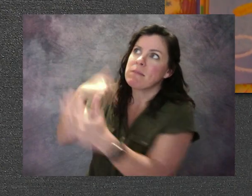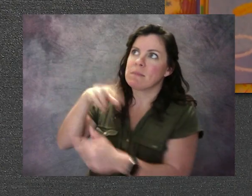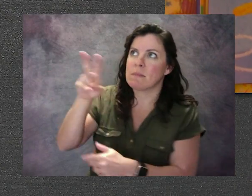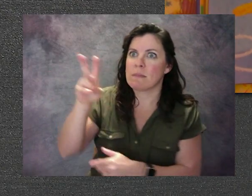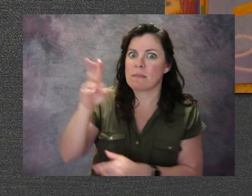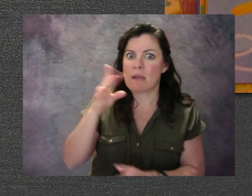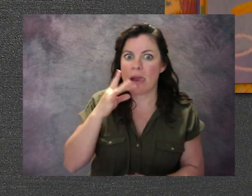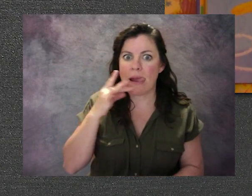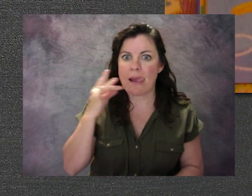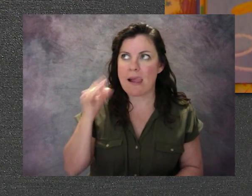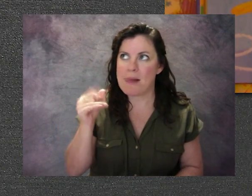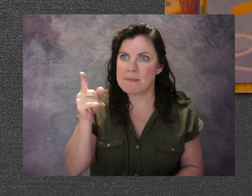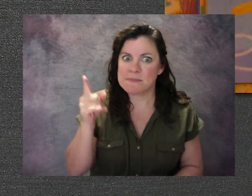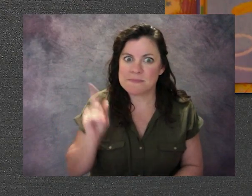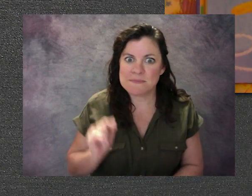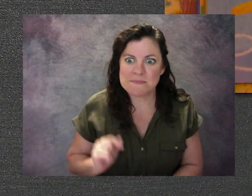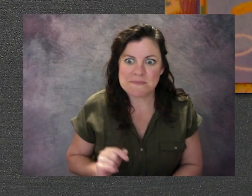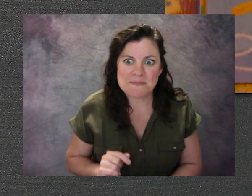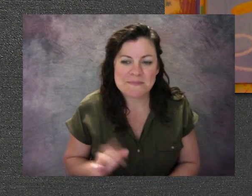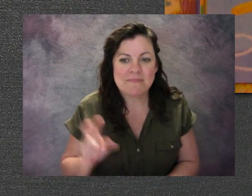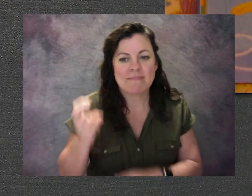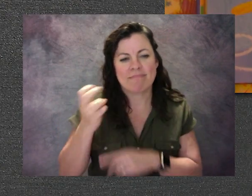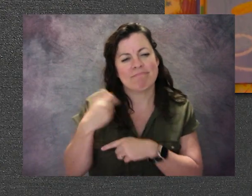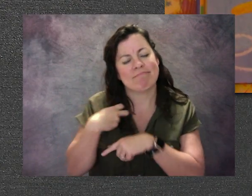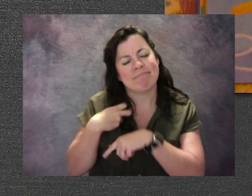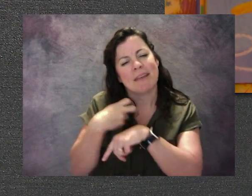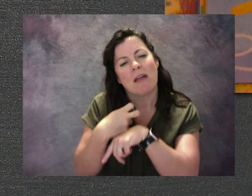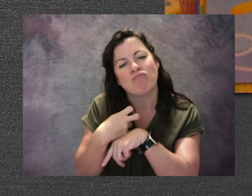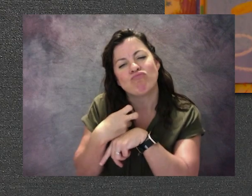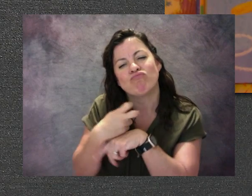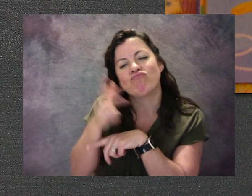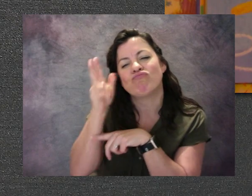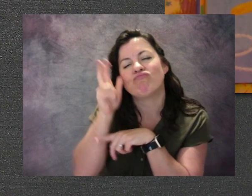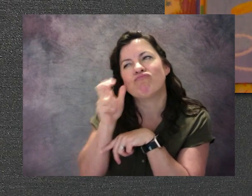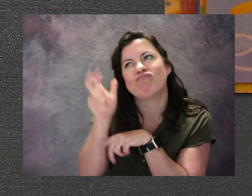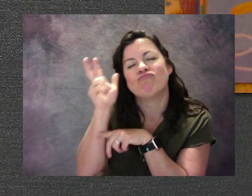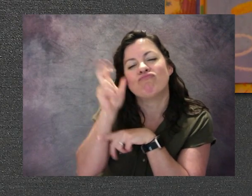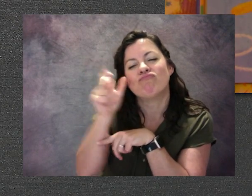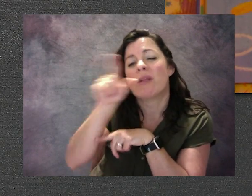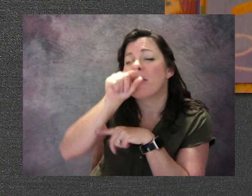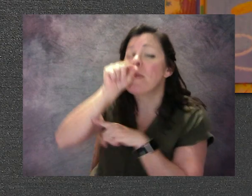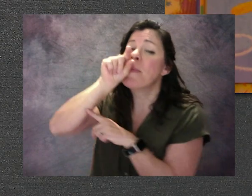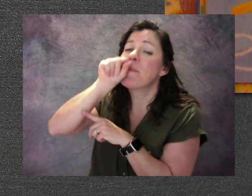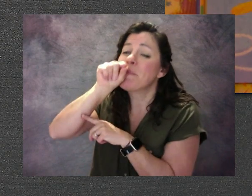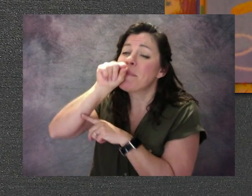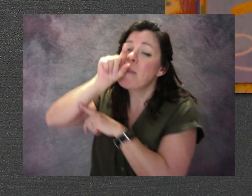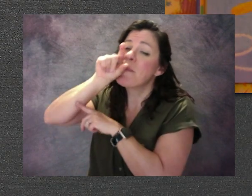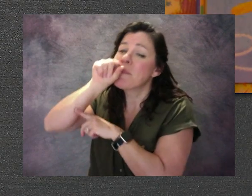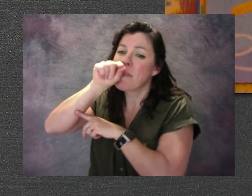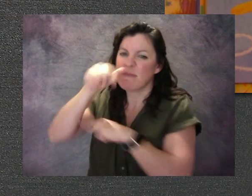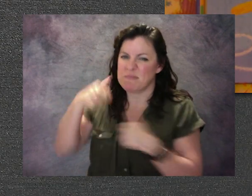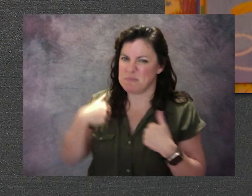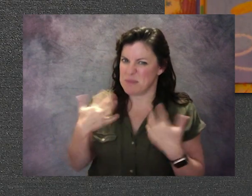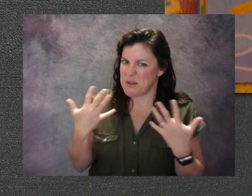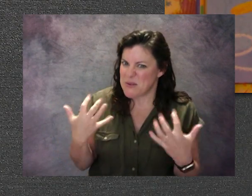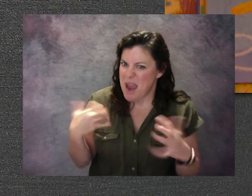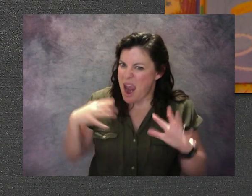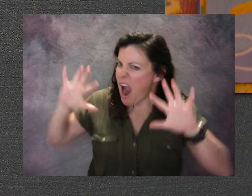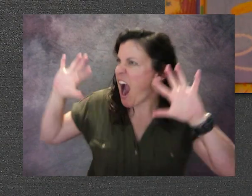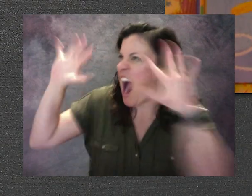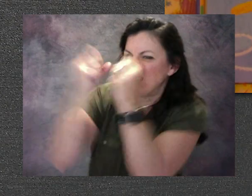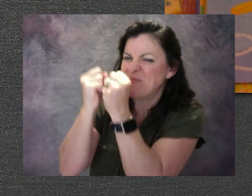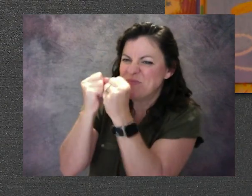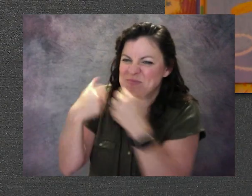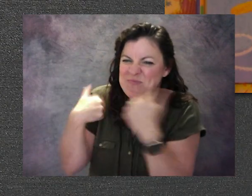For ages I would listen to you and lick my lips. I have to admit I wanted to catch you very much. One stroke of my claws,